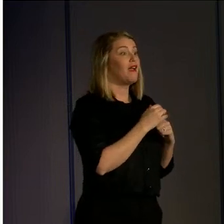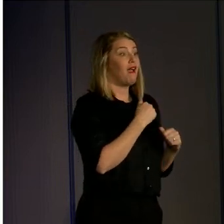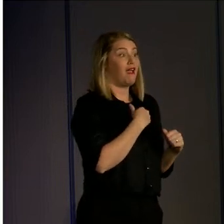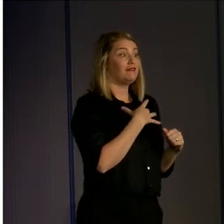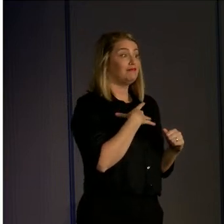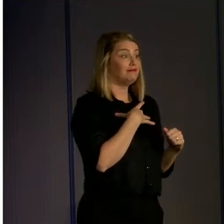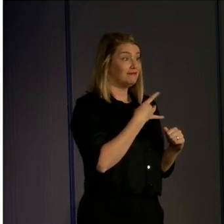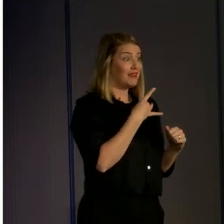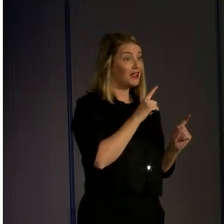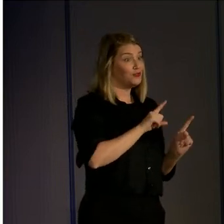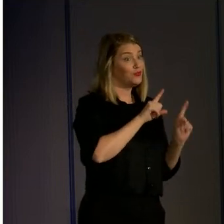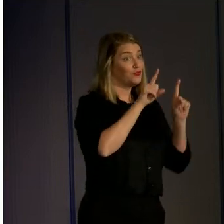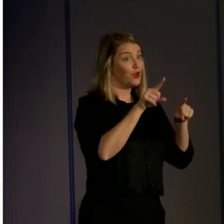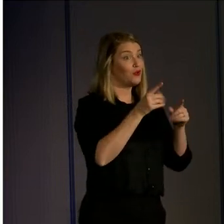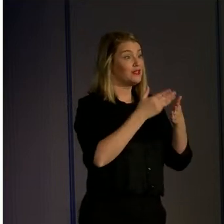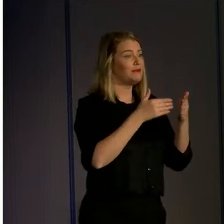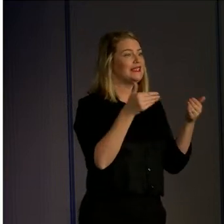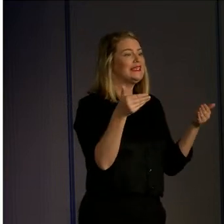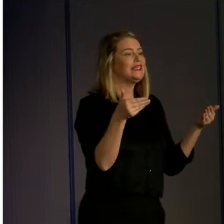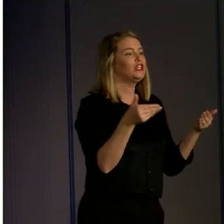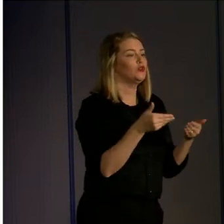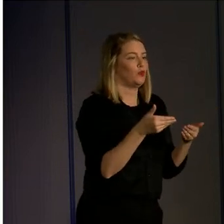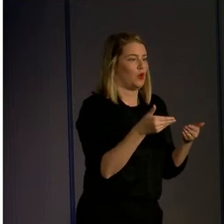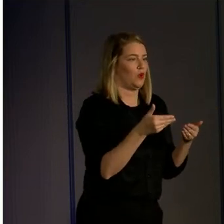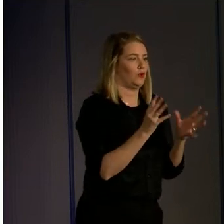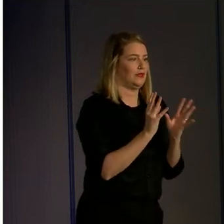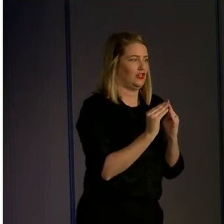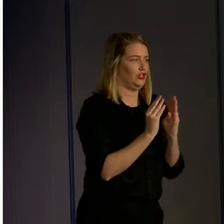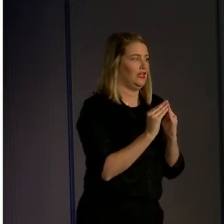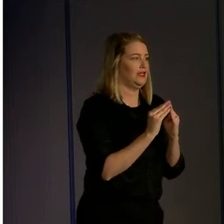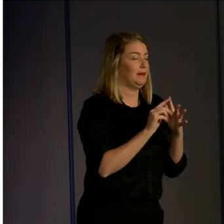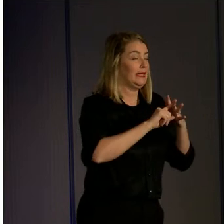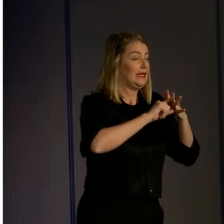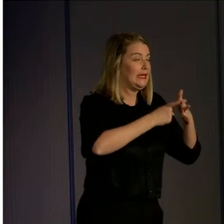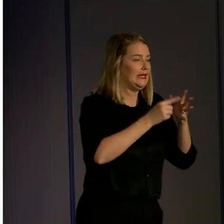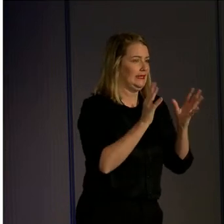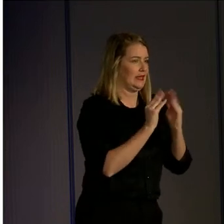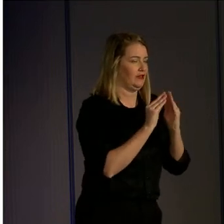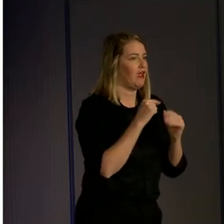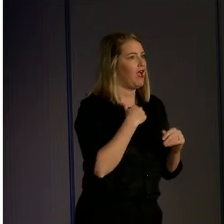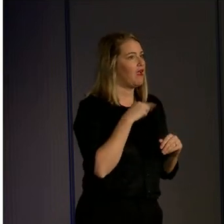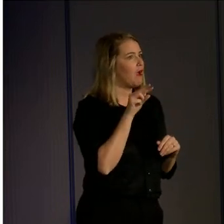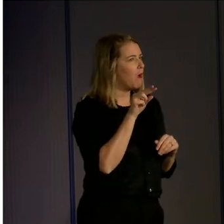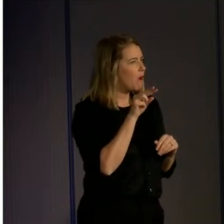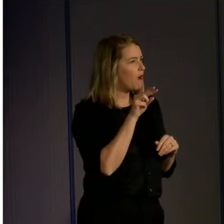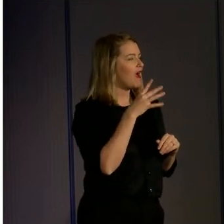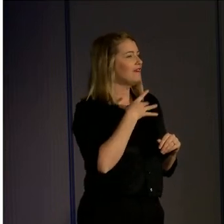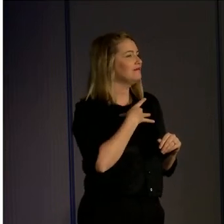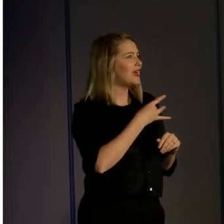to some of the intro sessions because I'd like to see how different people